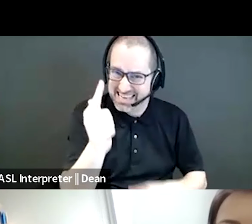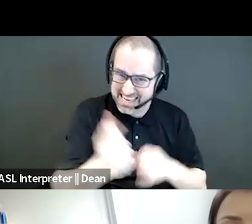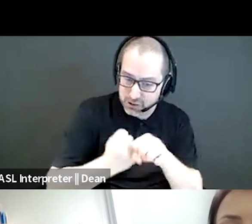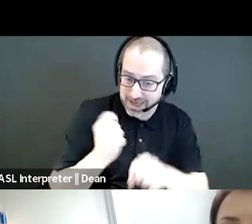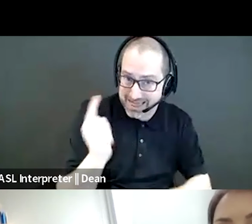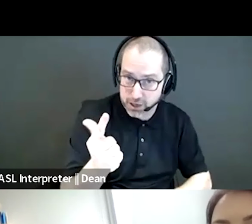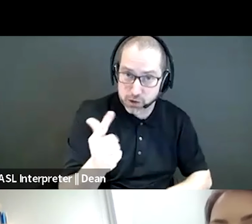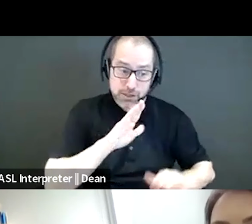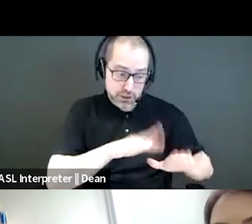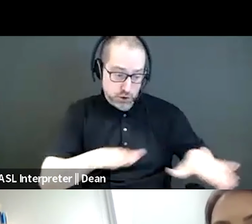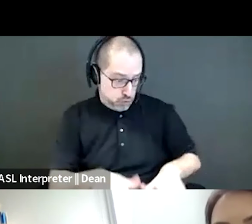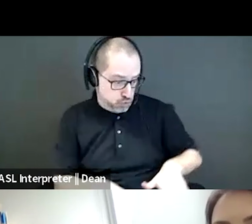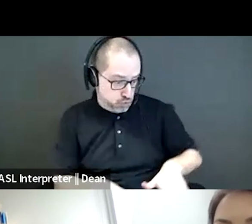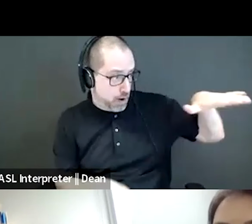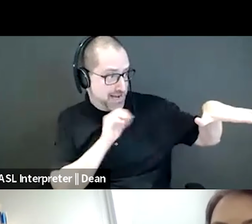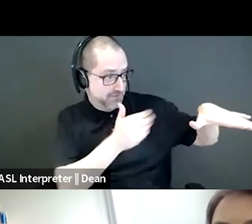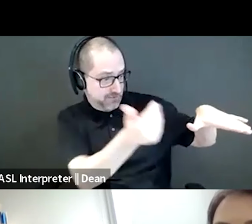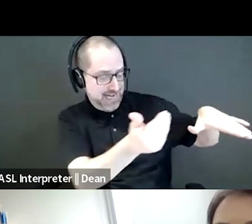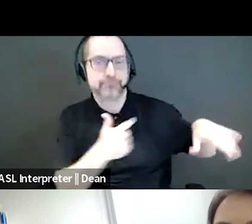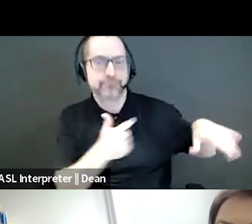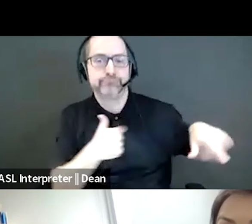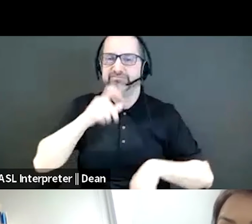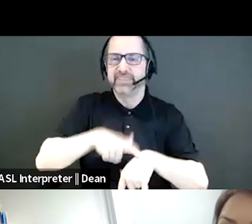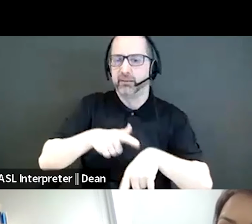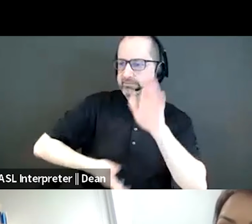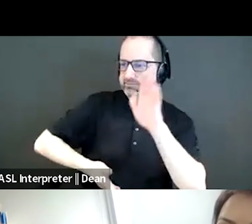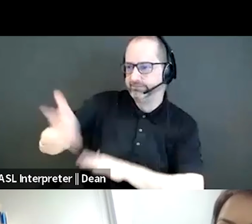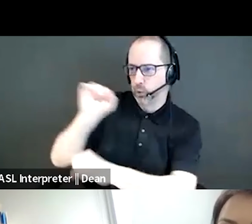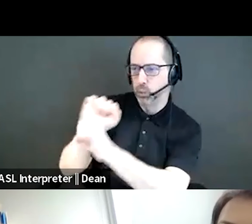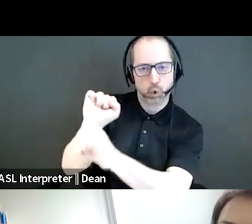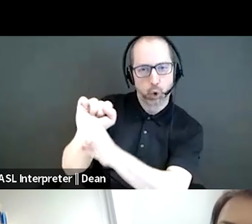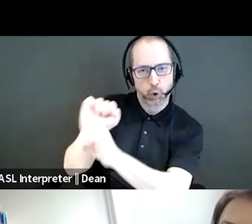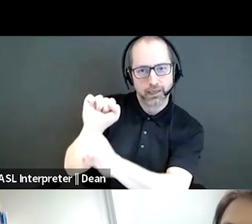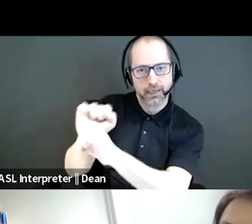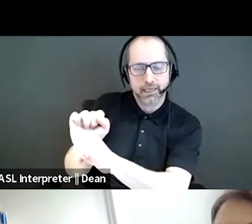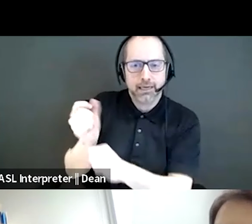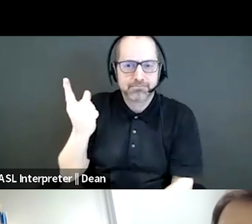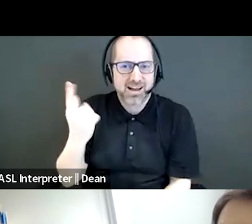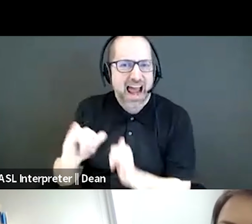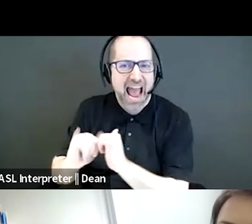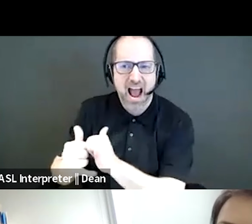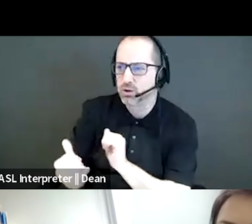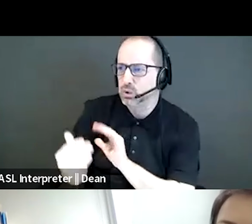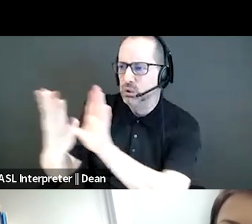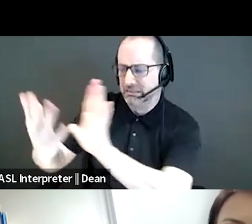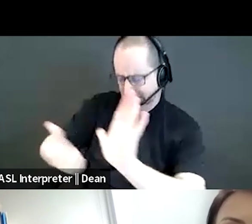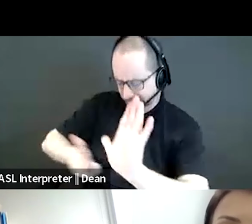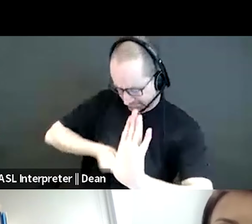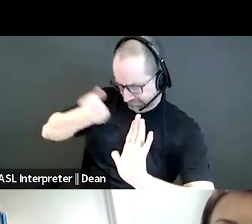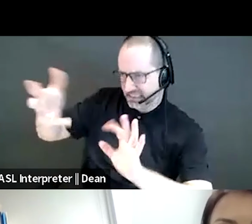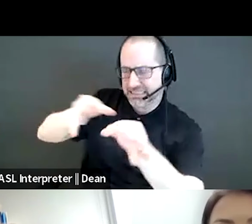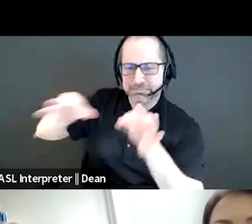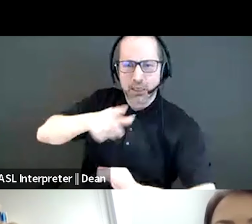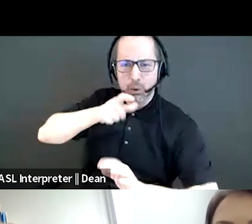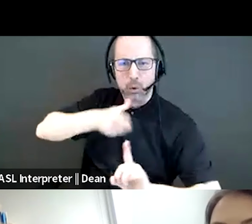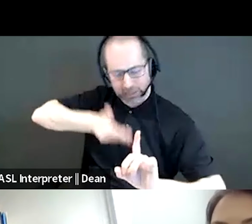market. She did not know how to talk about herself, how to address herself in either resume or job